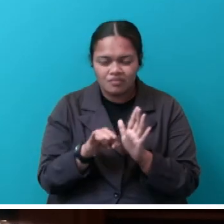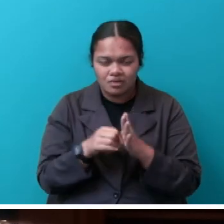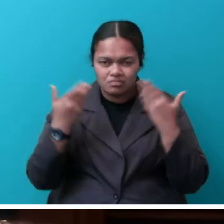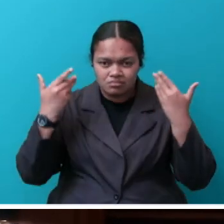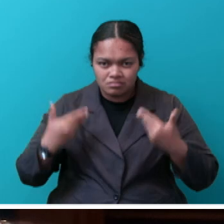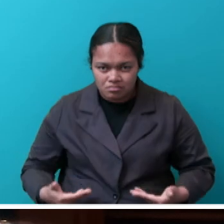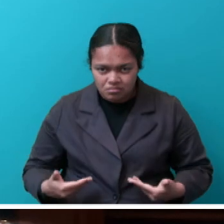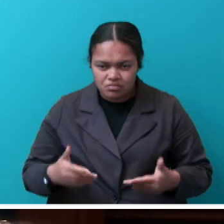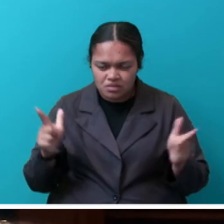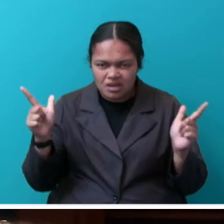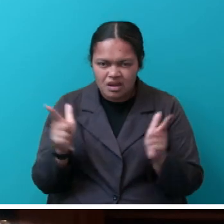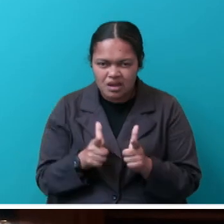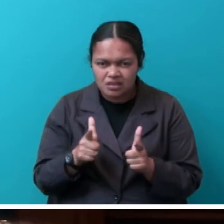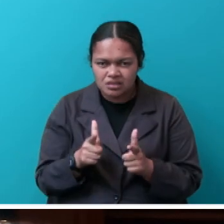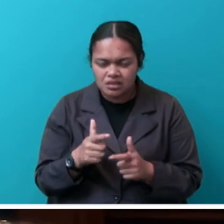minimizing the risk of fraud.